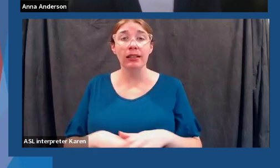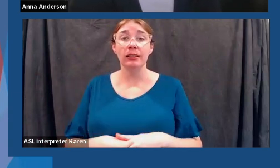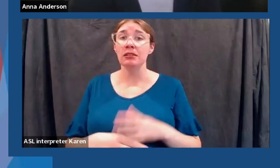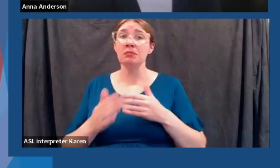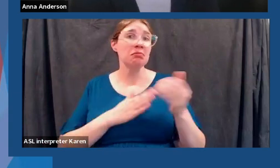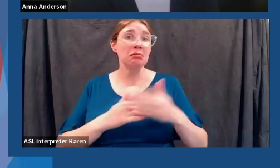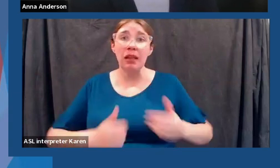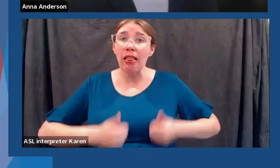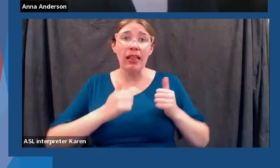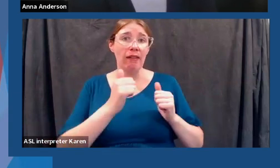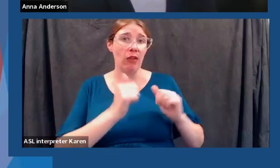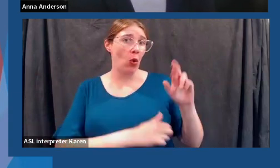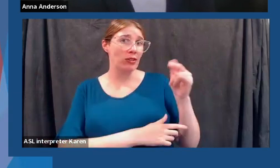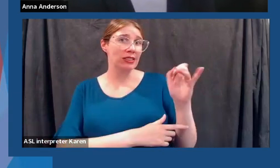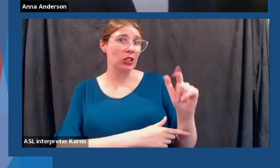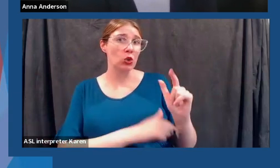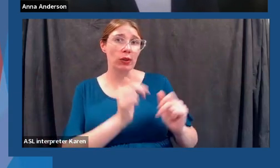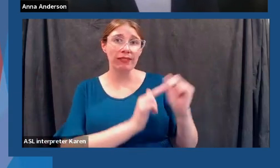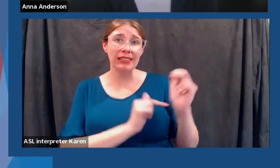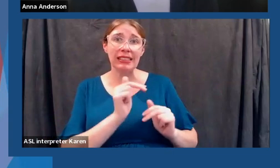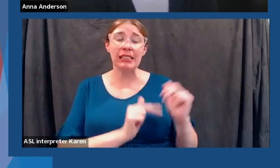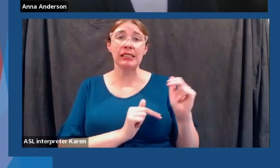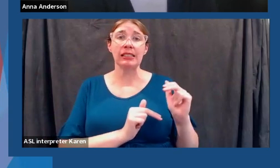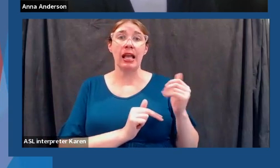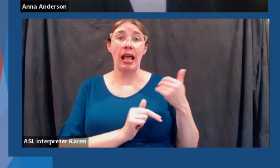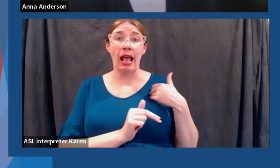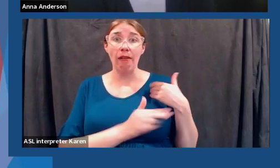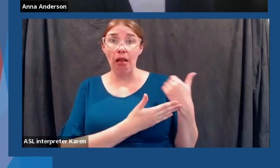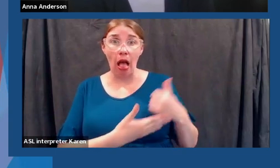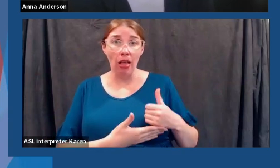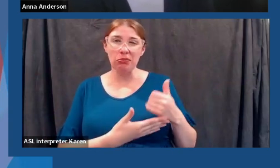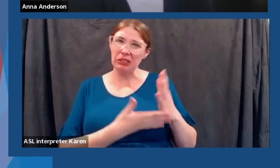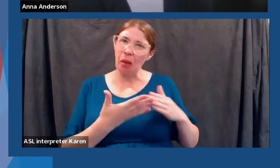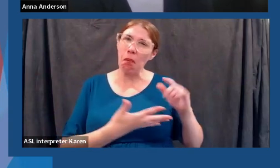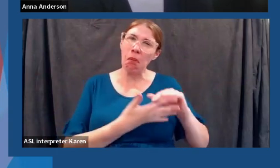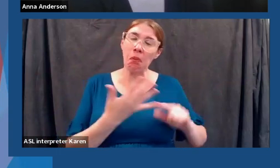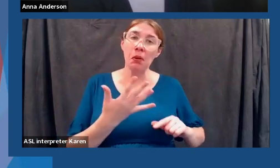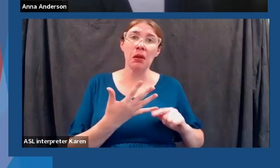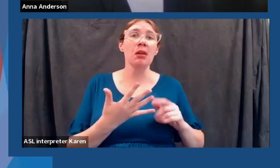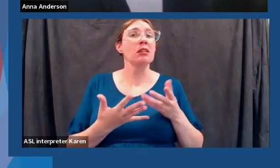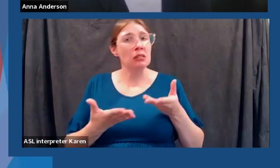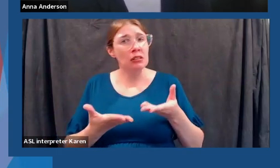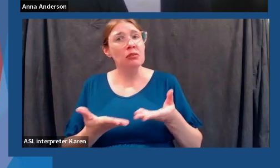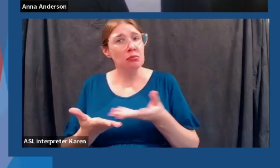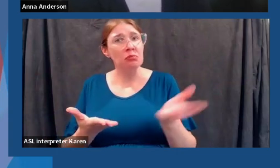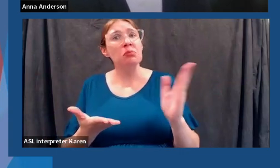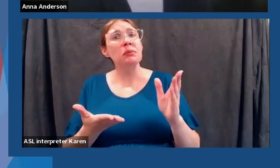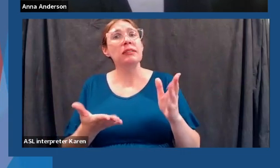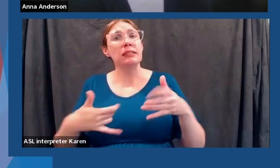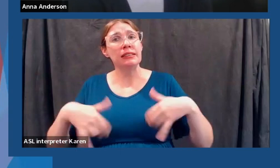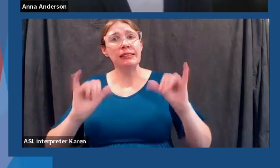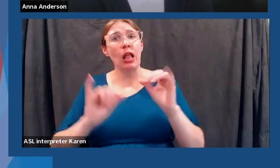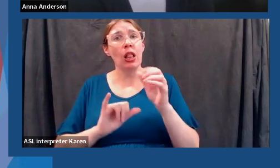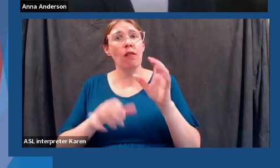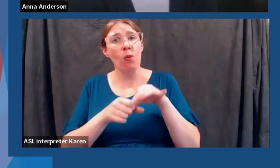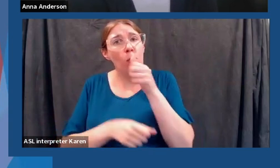residential facility and you know, receiving help in some way, people can still vote, should be able to vote privately